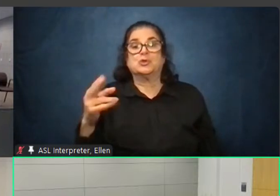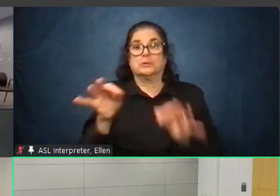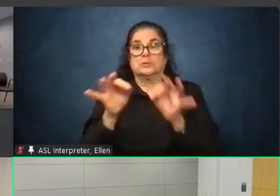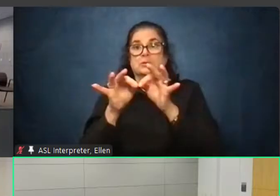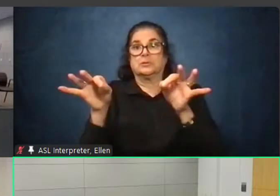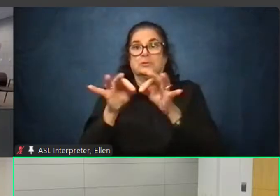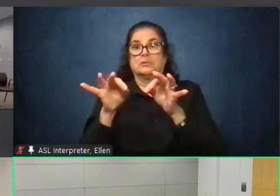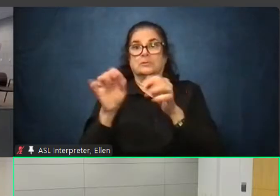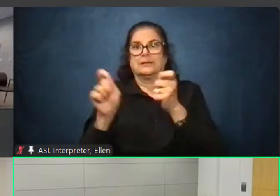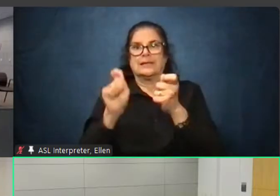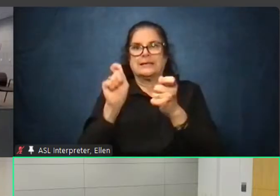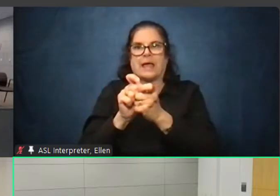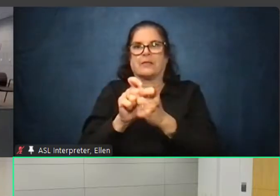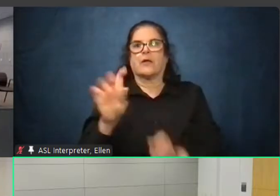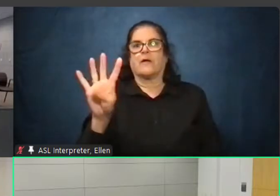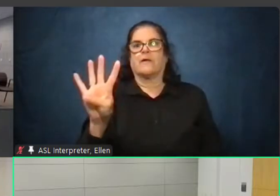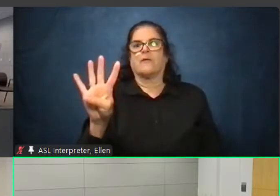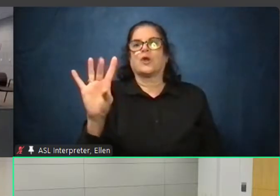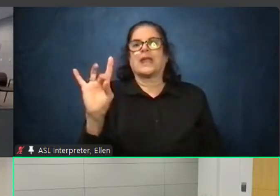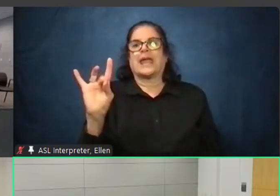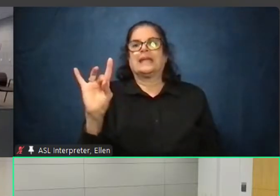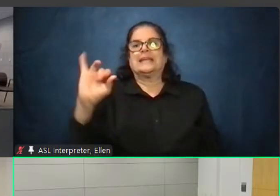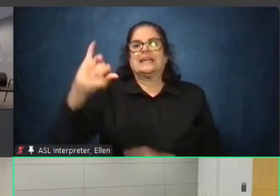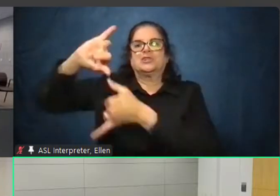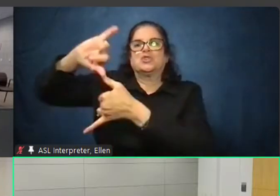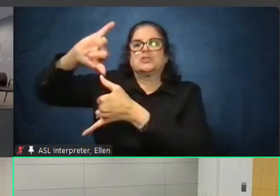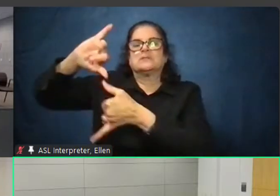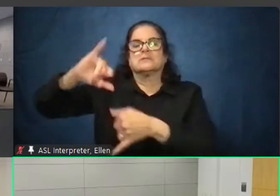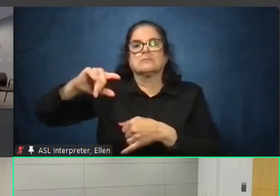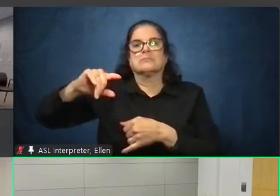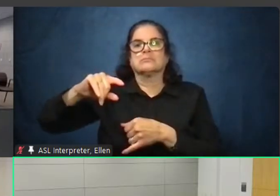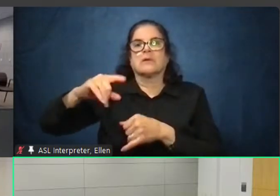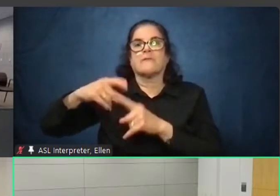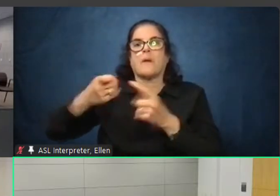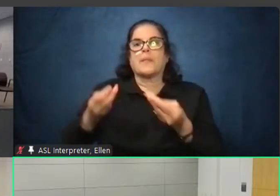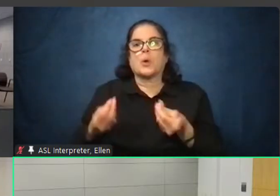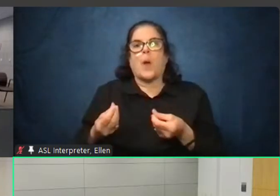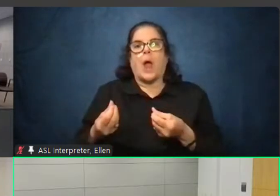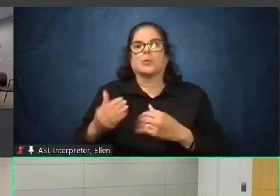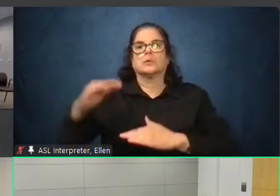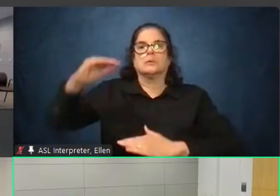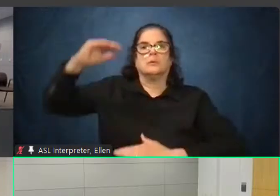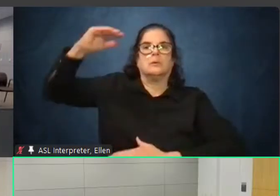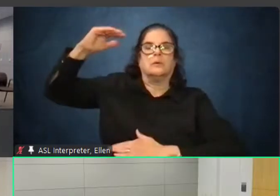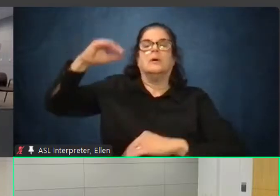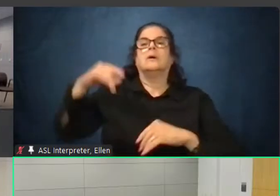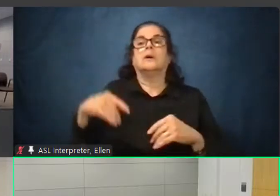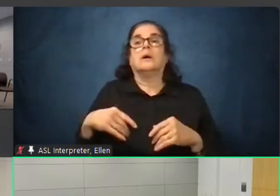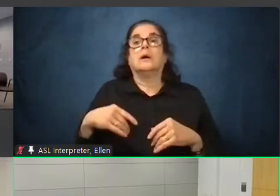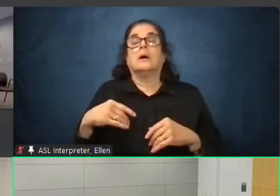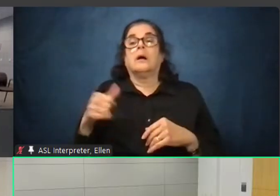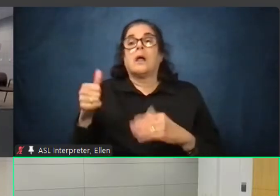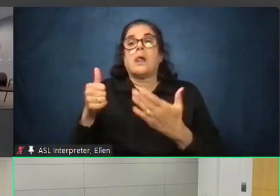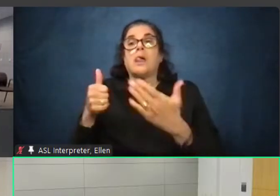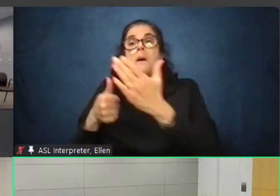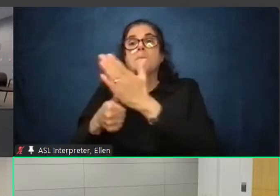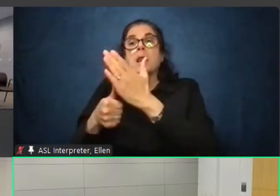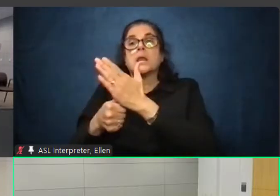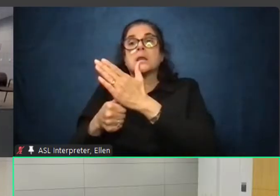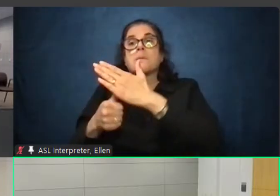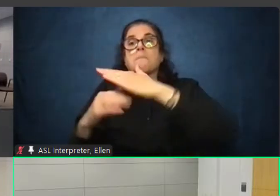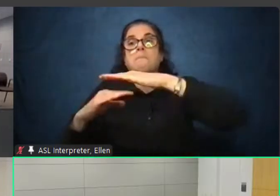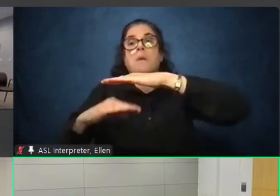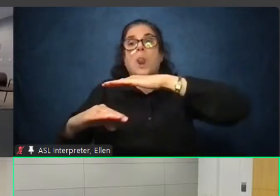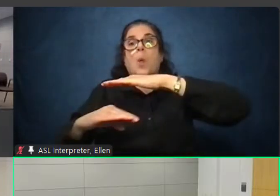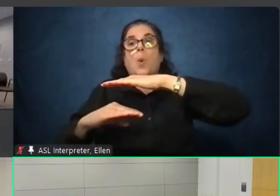be at exactly 48 inches above the ground, and then the button is attached to that below it. Technically,